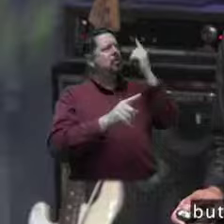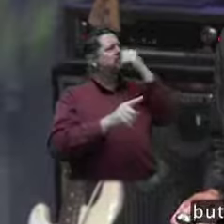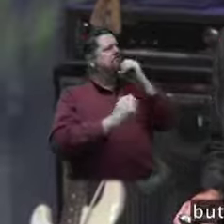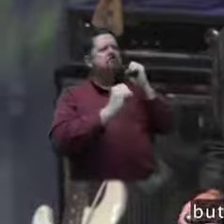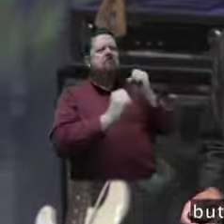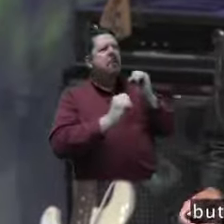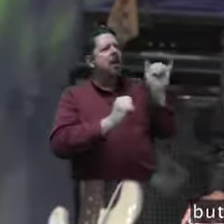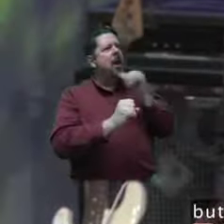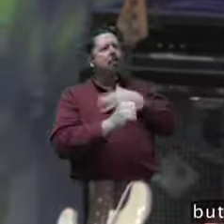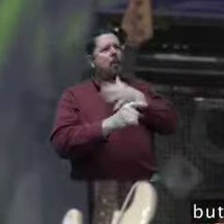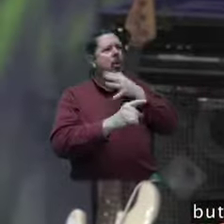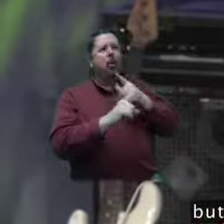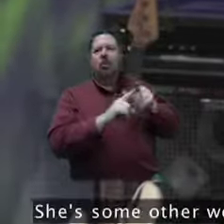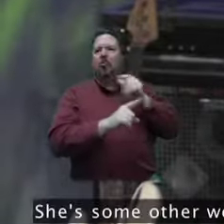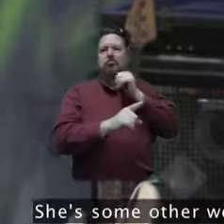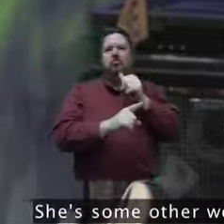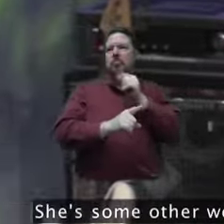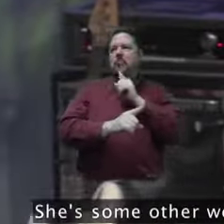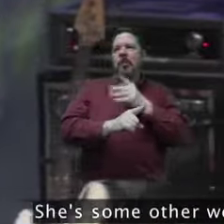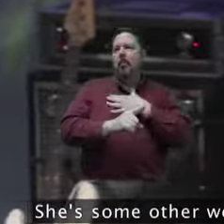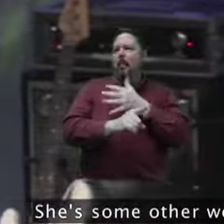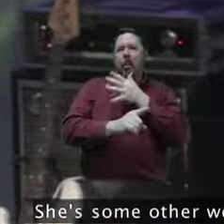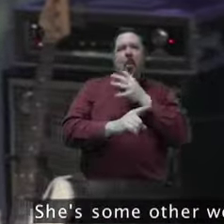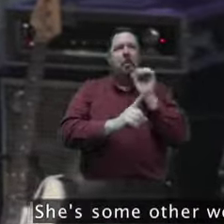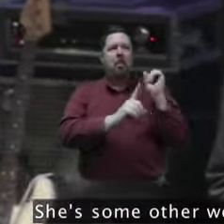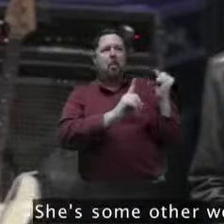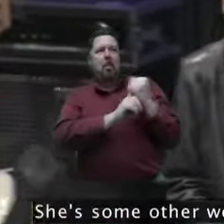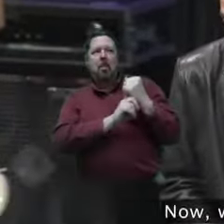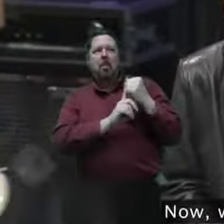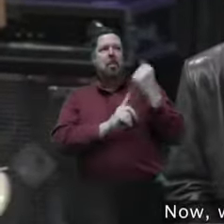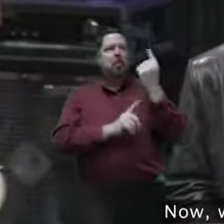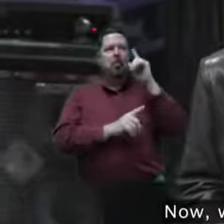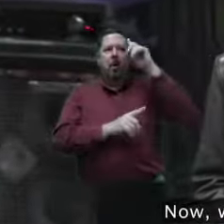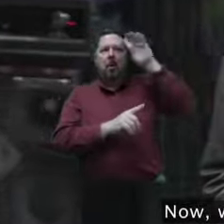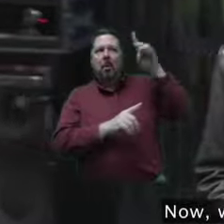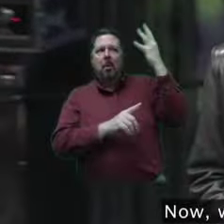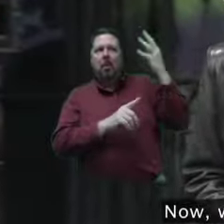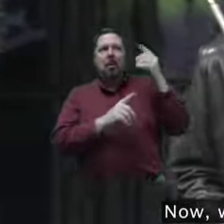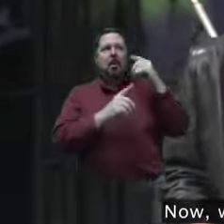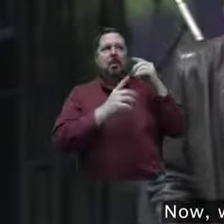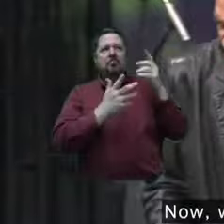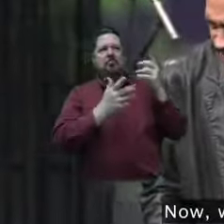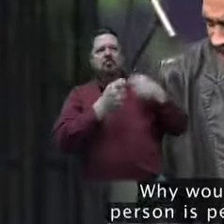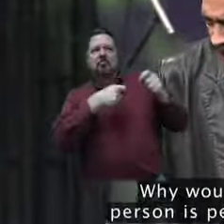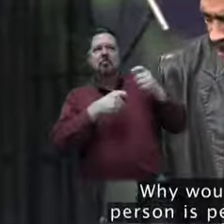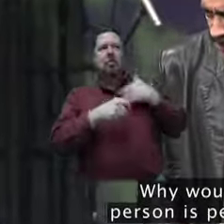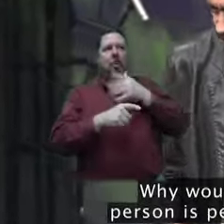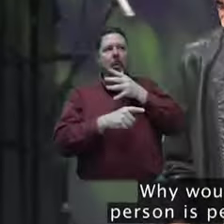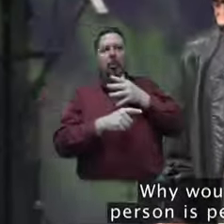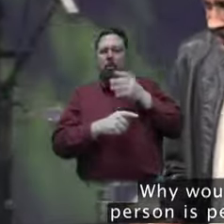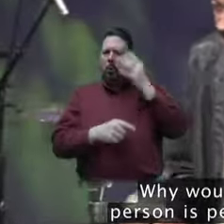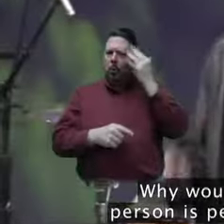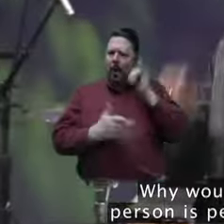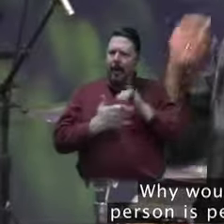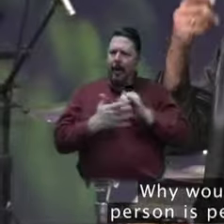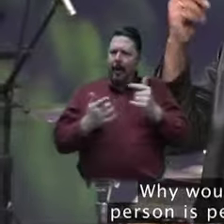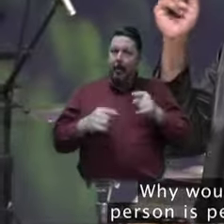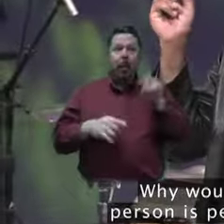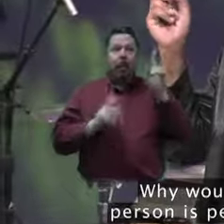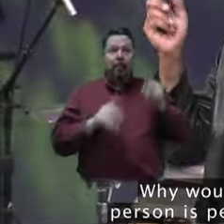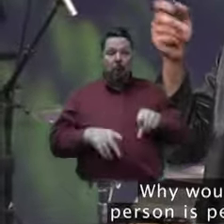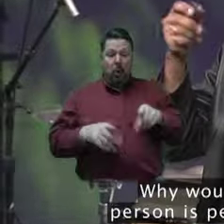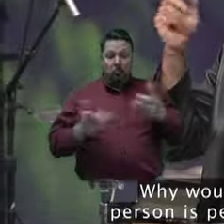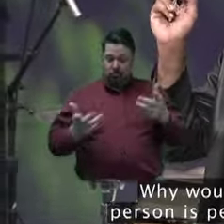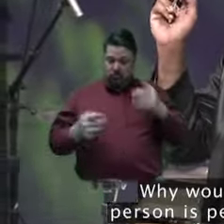mother, this woman, but she's an imposter. She's some other woman pretending to be my mother. Now, why does this happen? Why would somebody... This person is